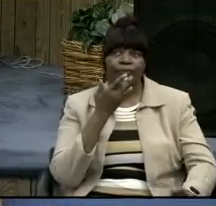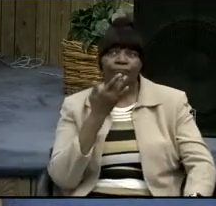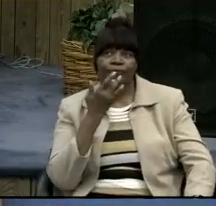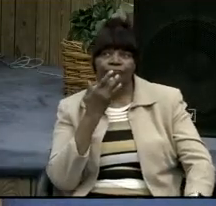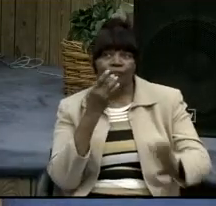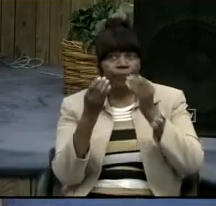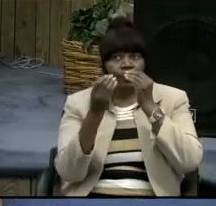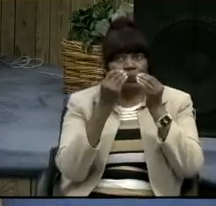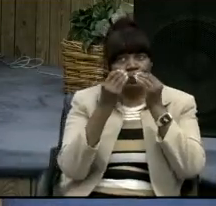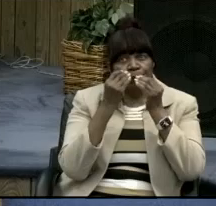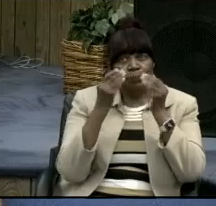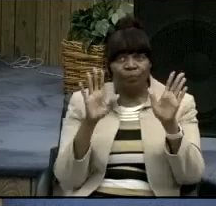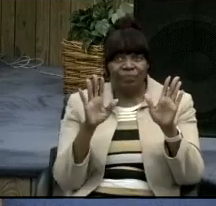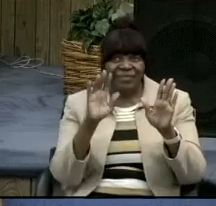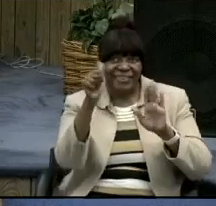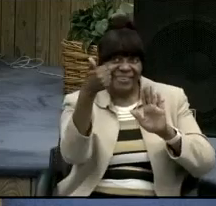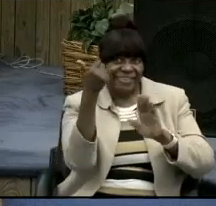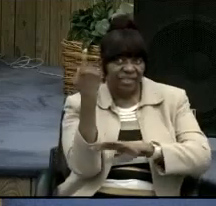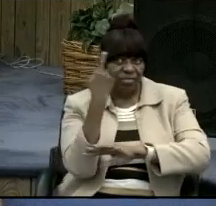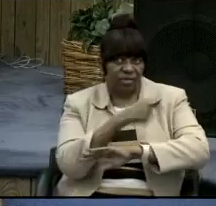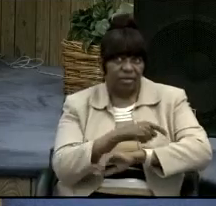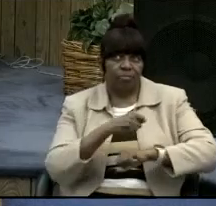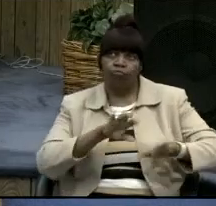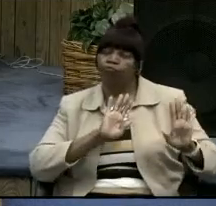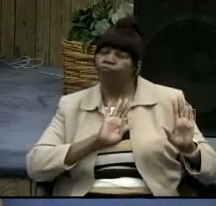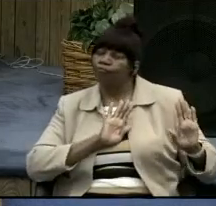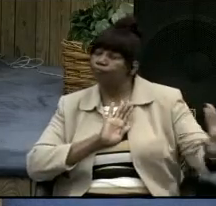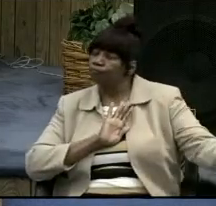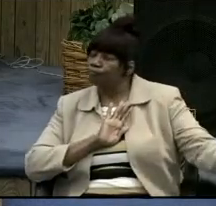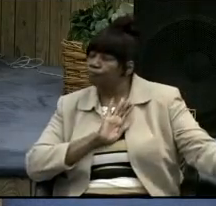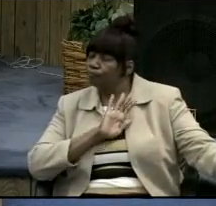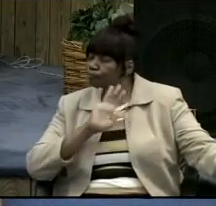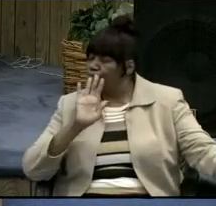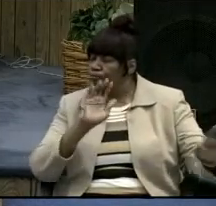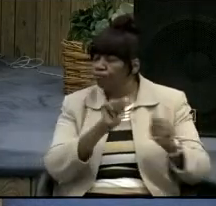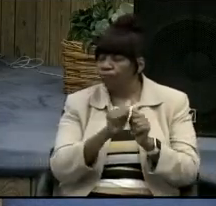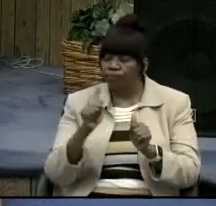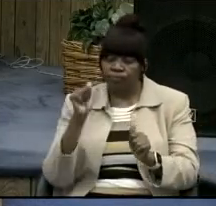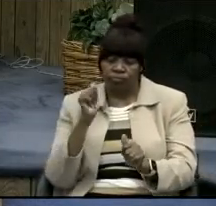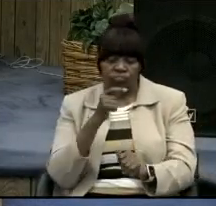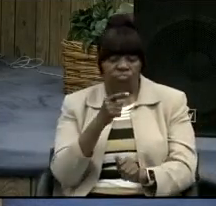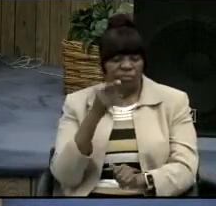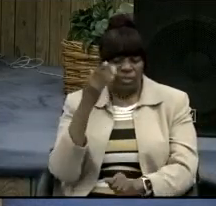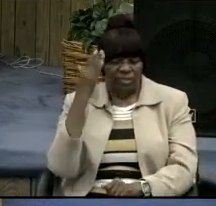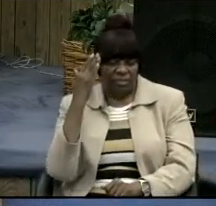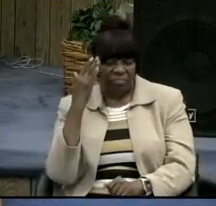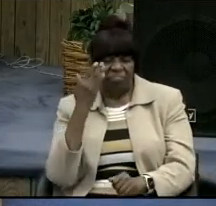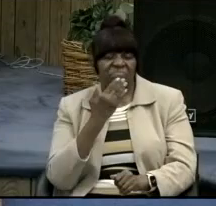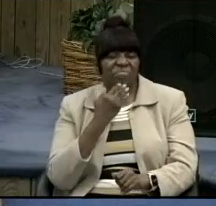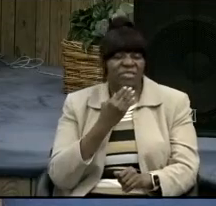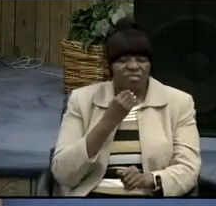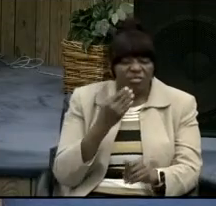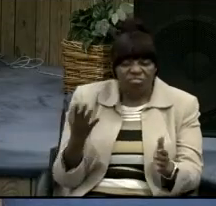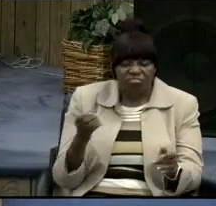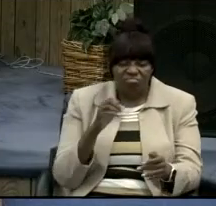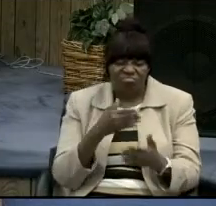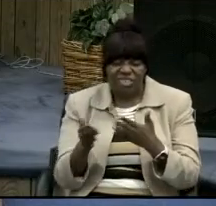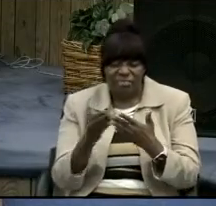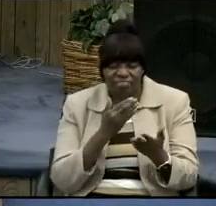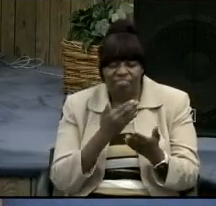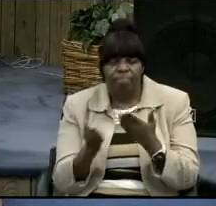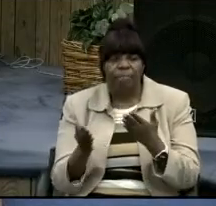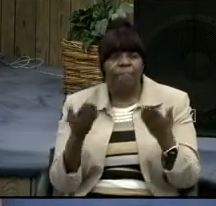do. First, for 10 days, give up your favorite treat. You know what it is. It might be sweet. It might be